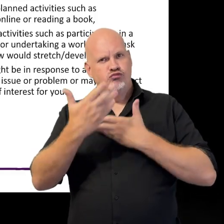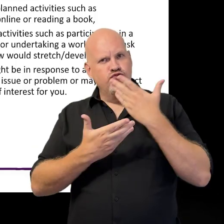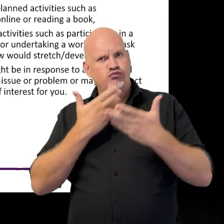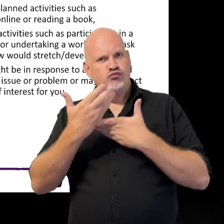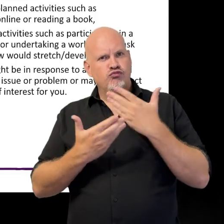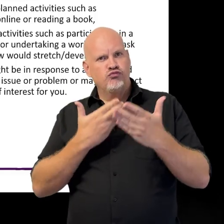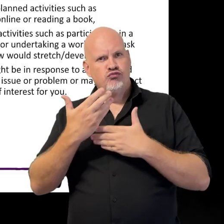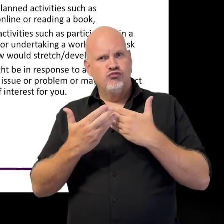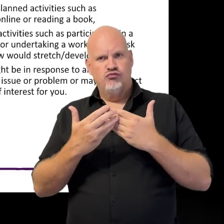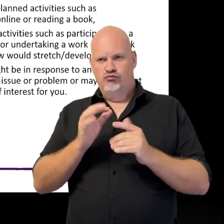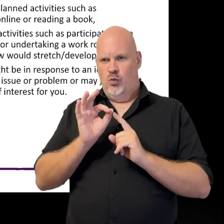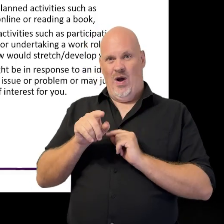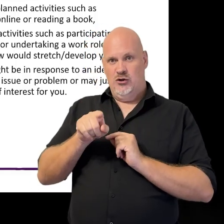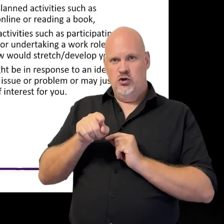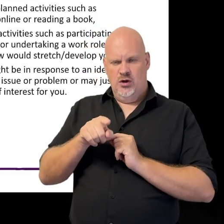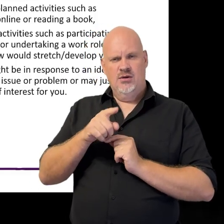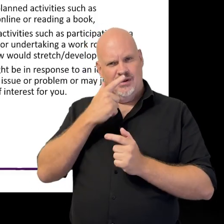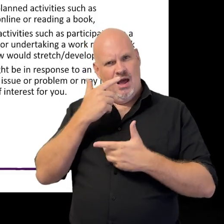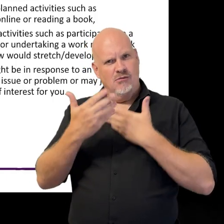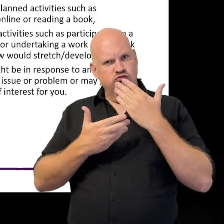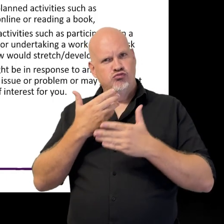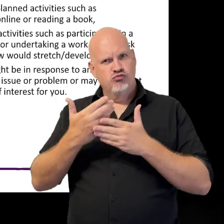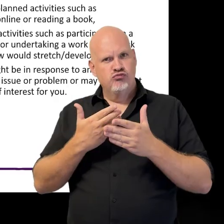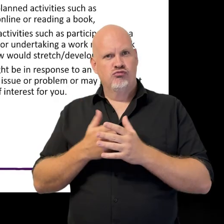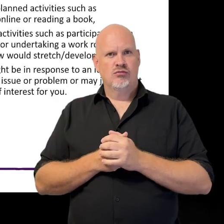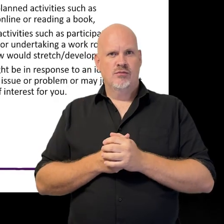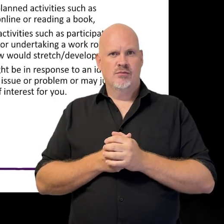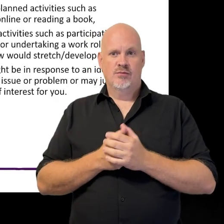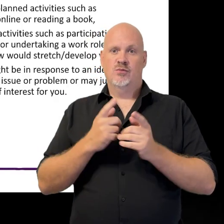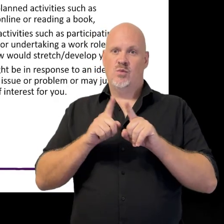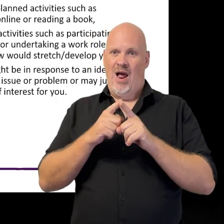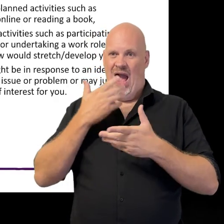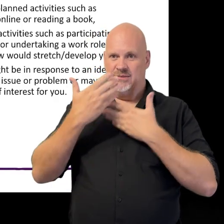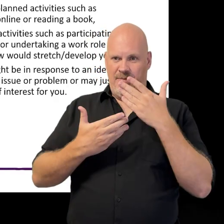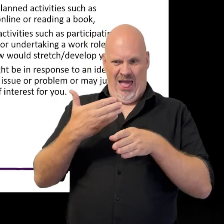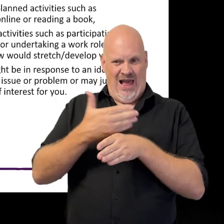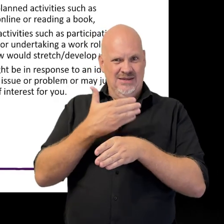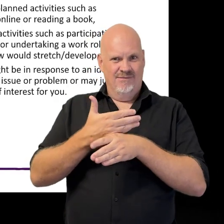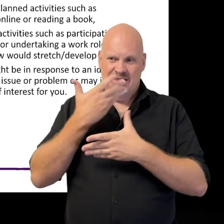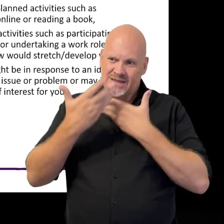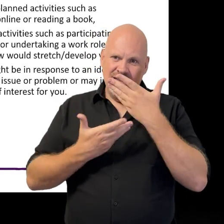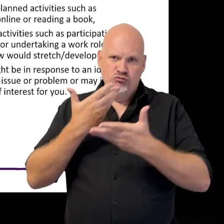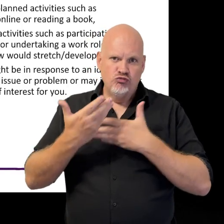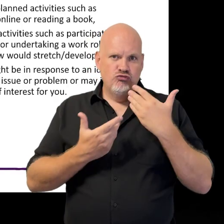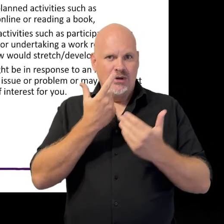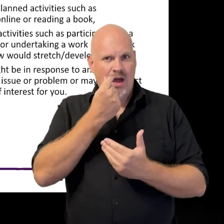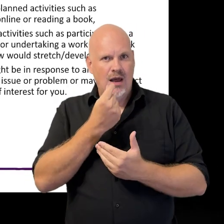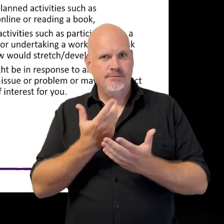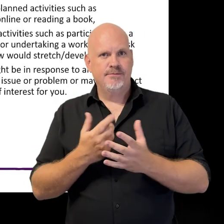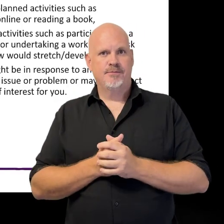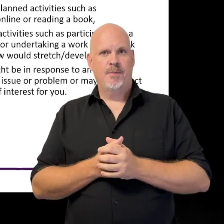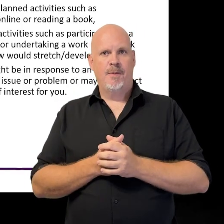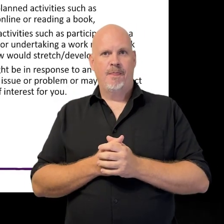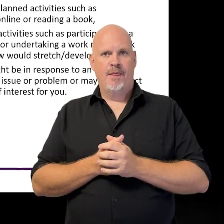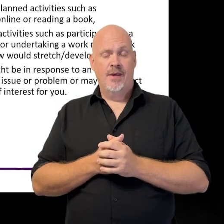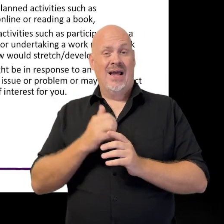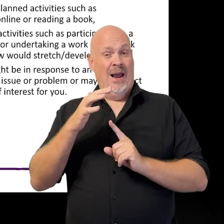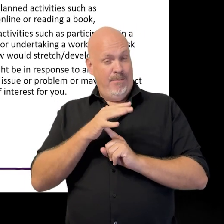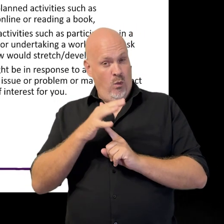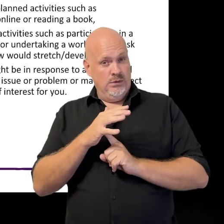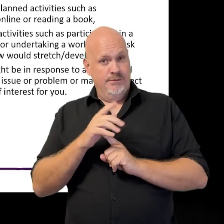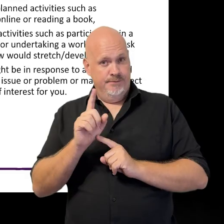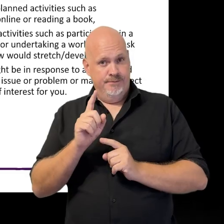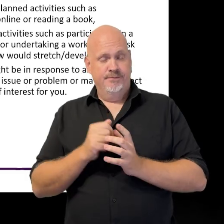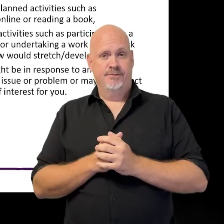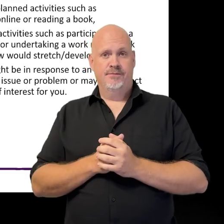well as explaining the activity, importantly, you are asked to explain the impact, to discuss the